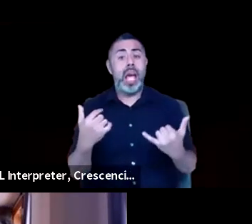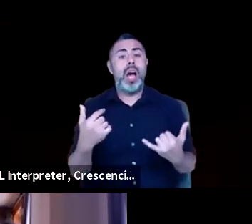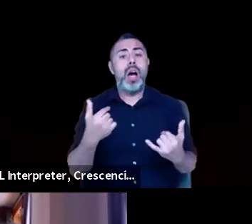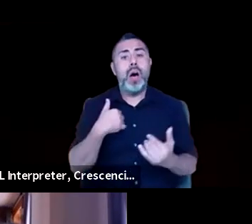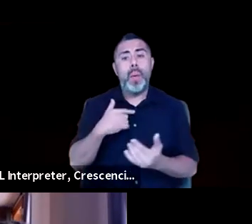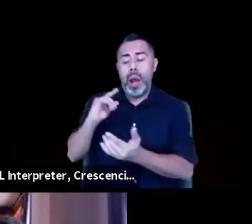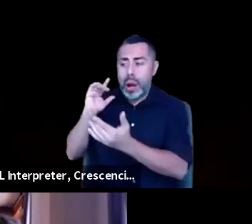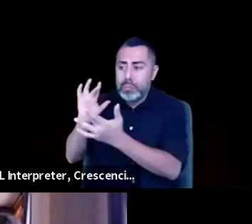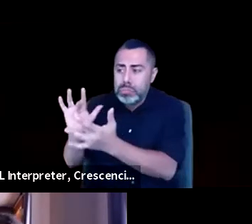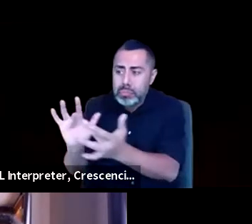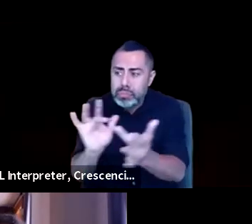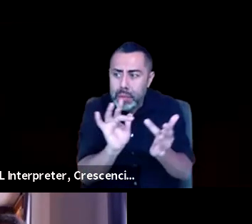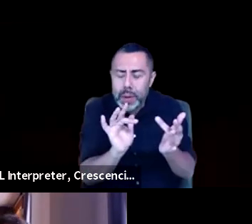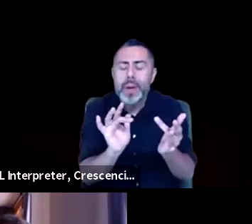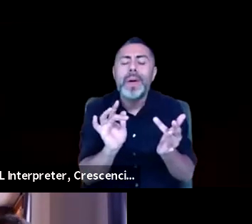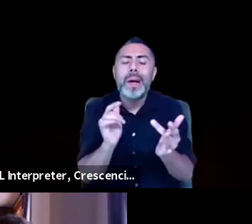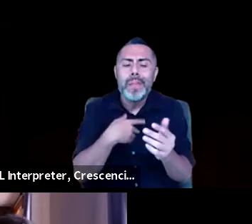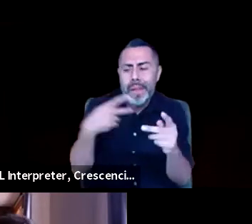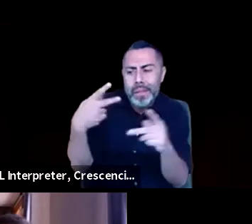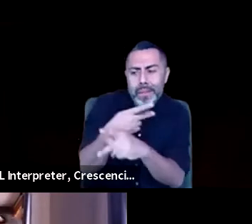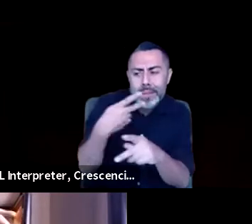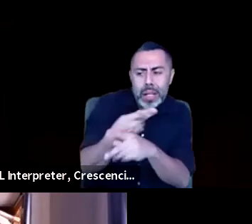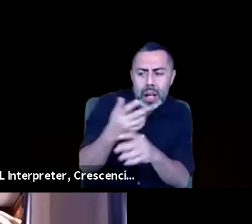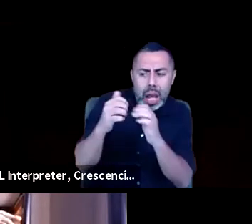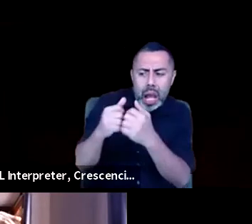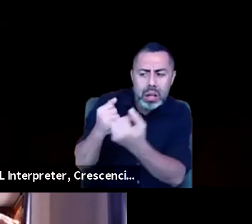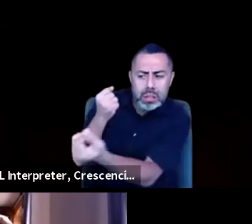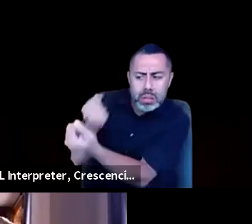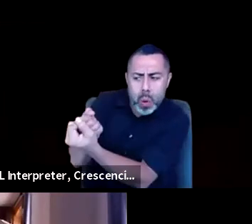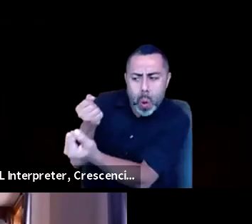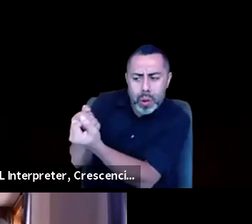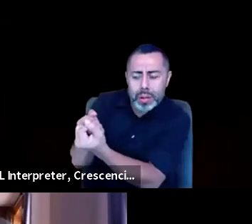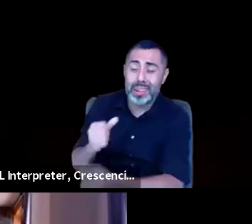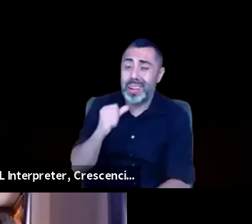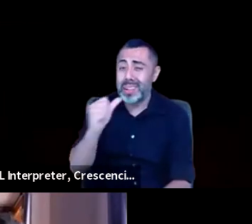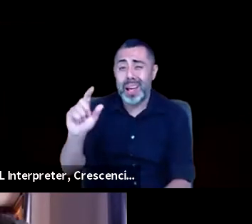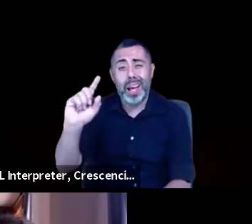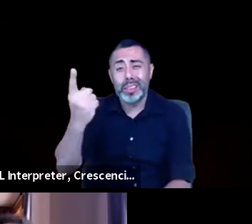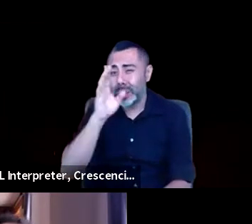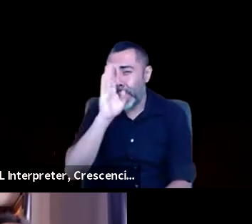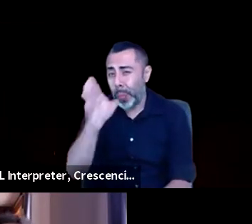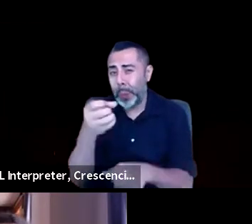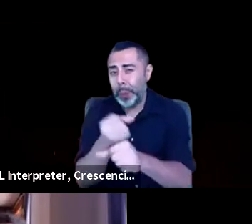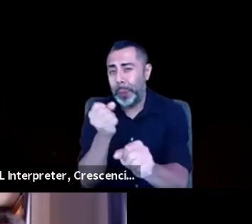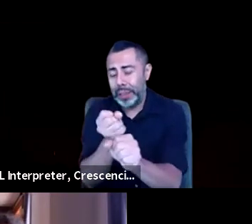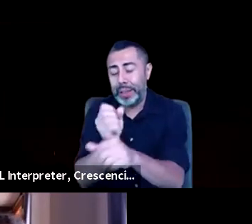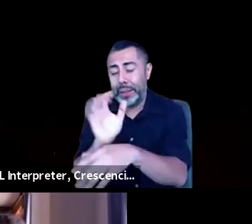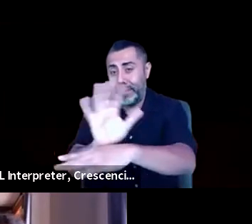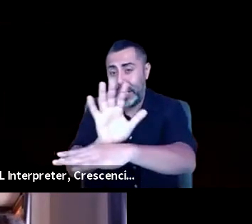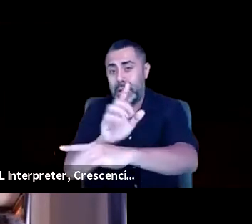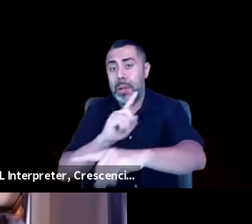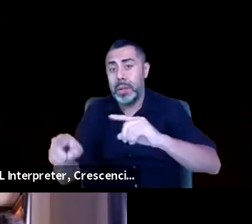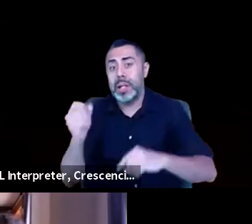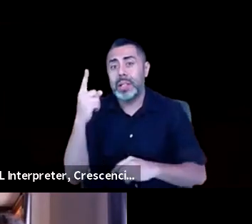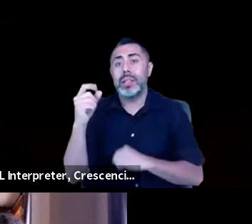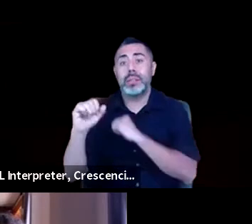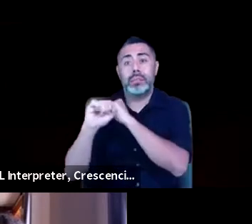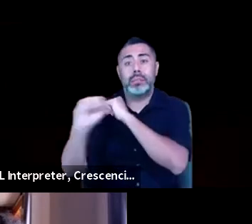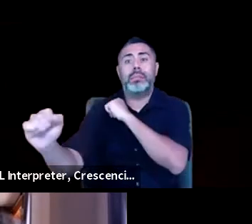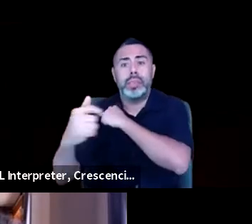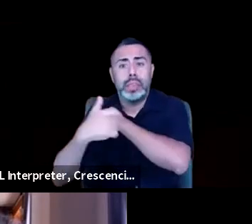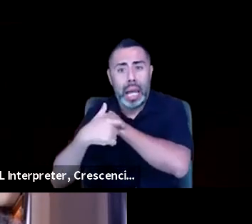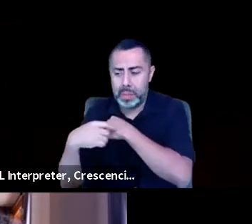how to support people through making not just the video, but, you know, we've extended the timeline.